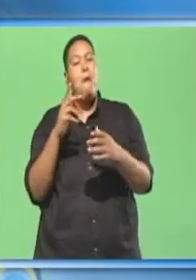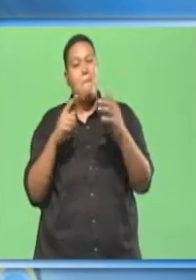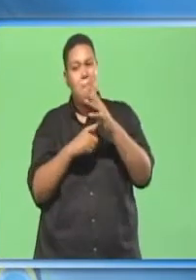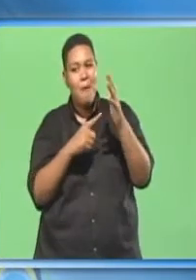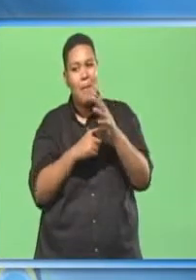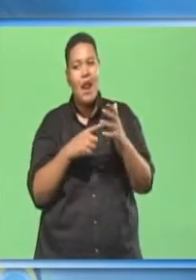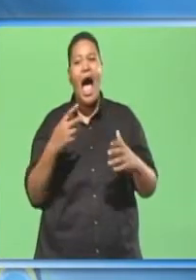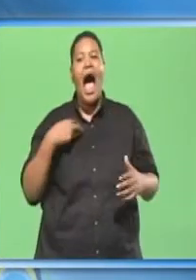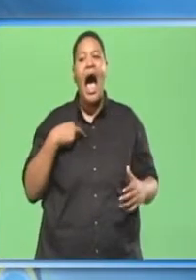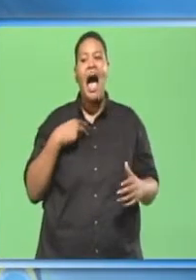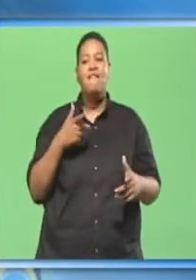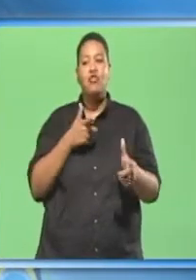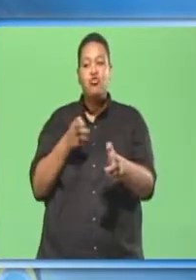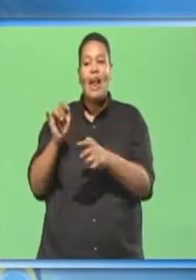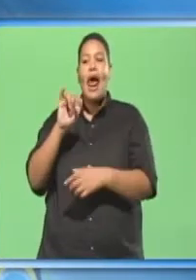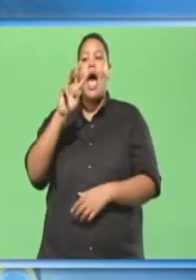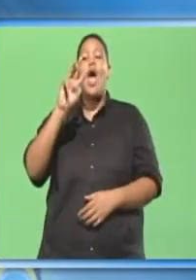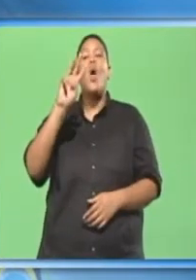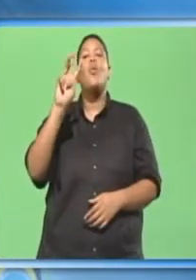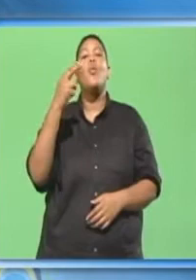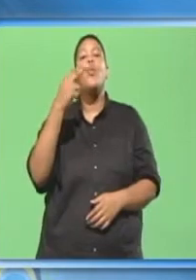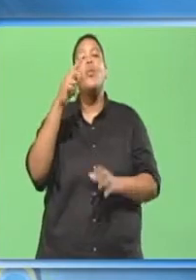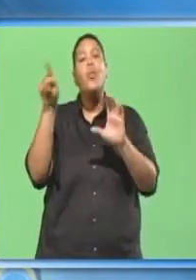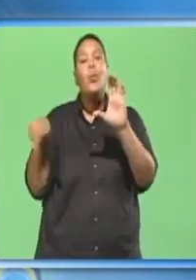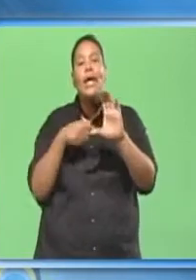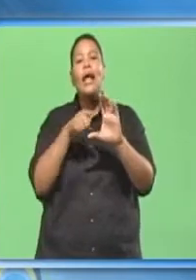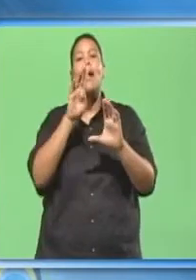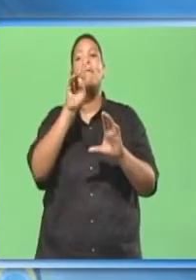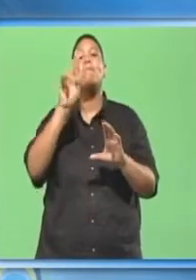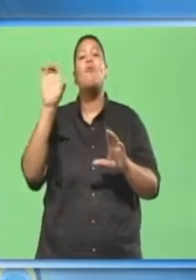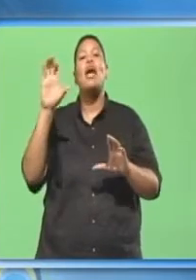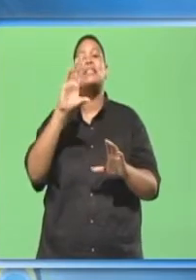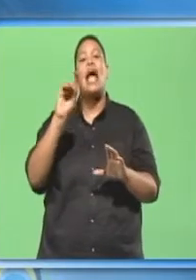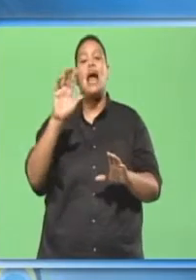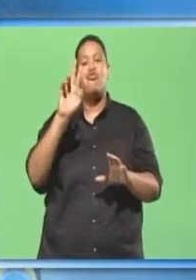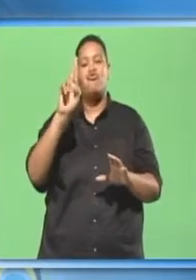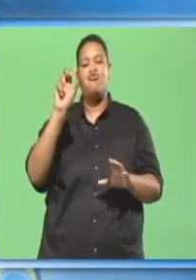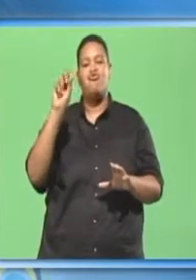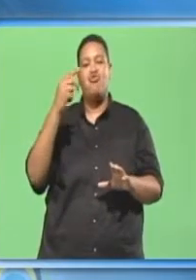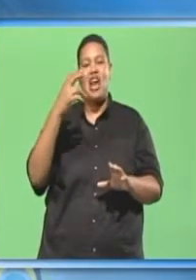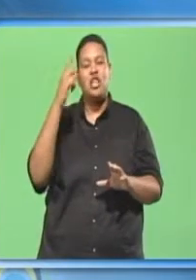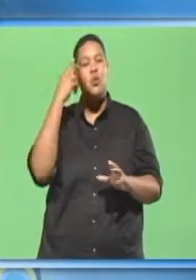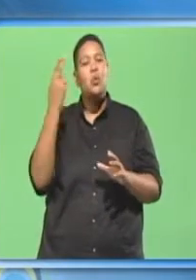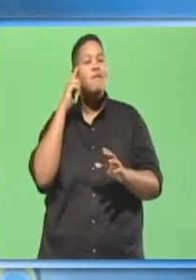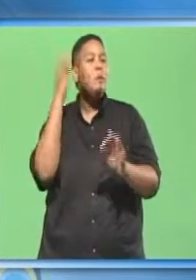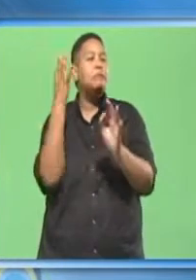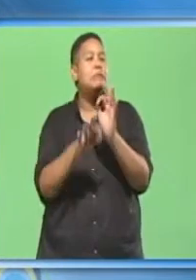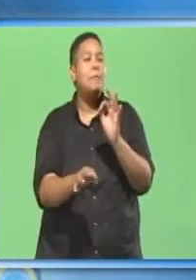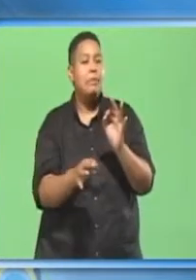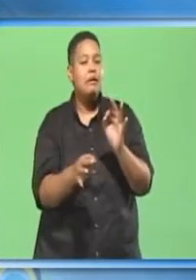wheel brace and ratchet braces are used for simple applications.